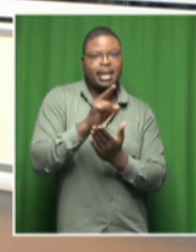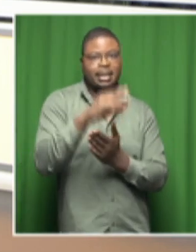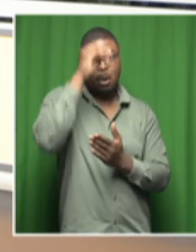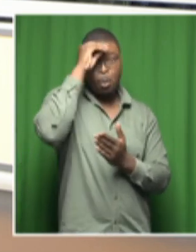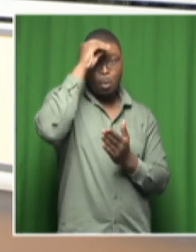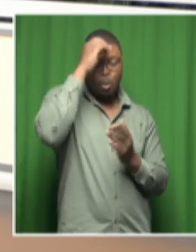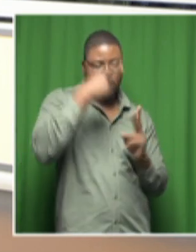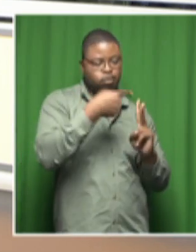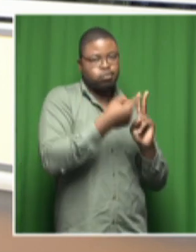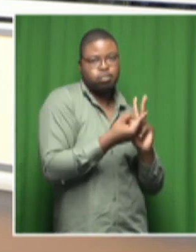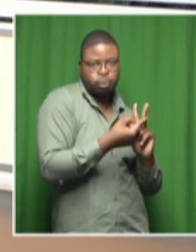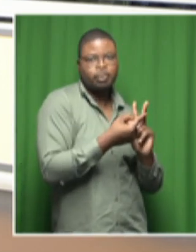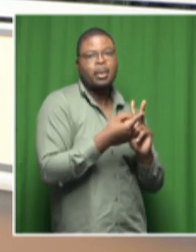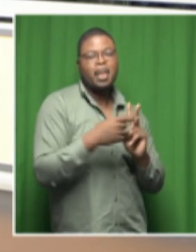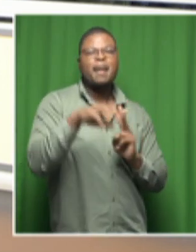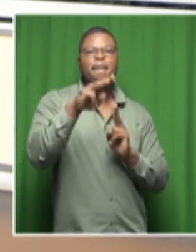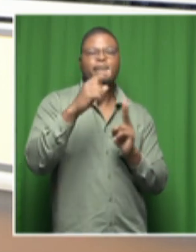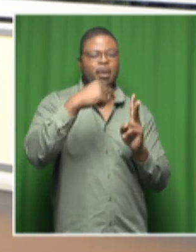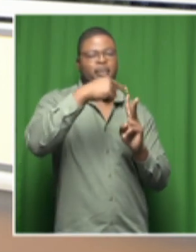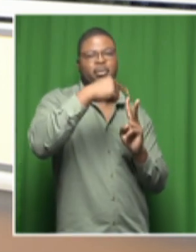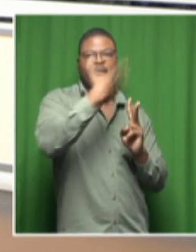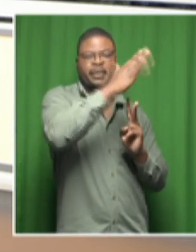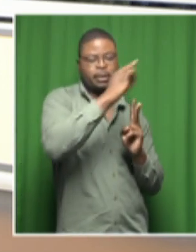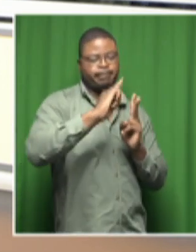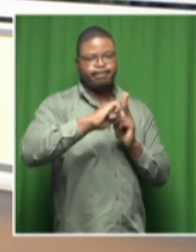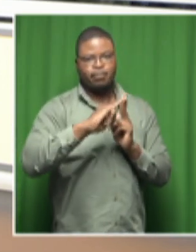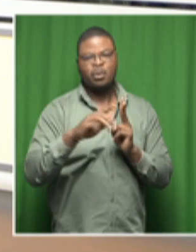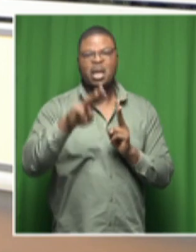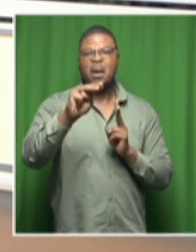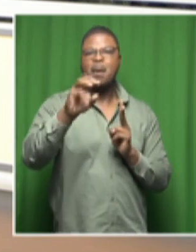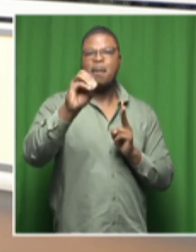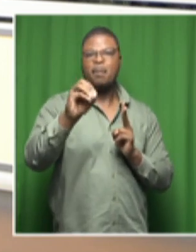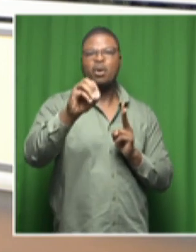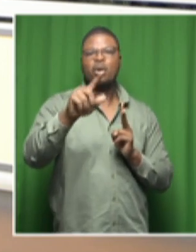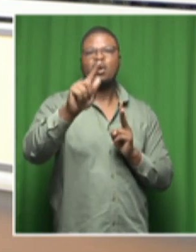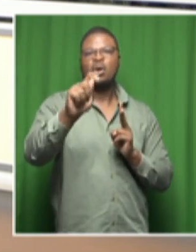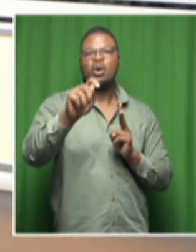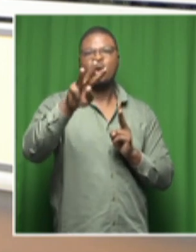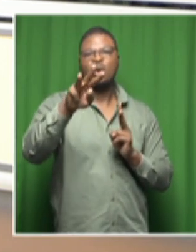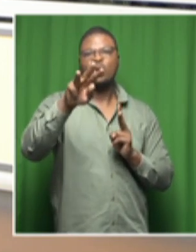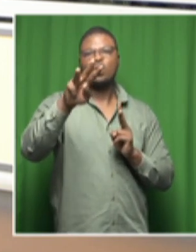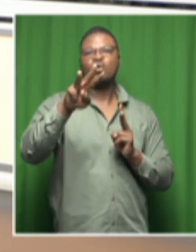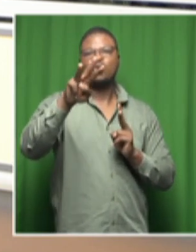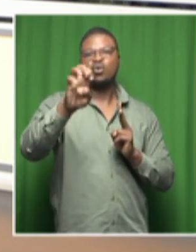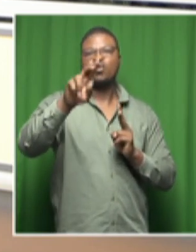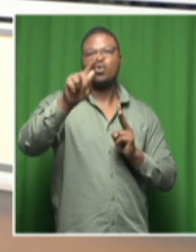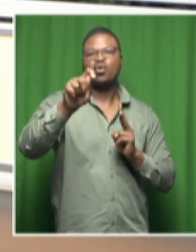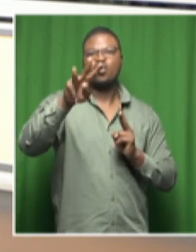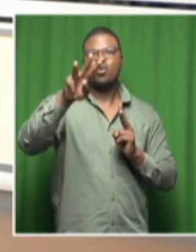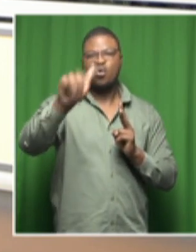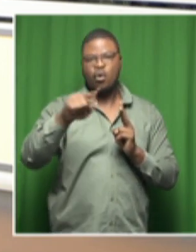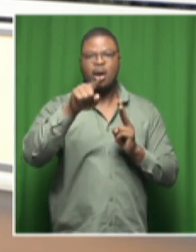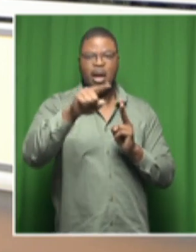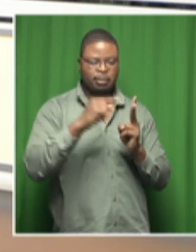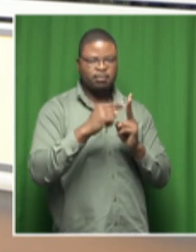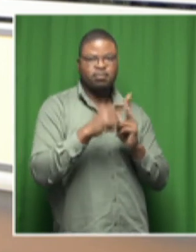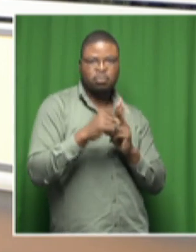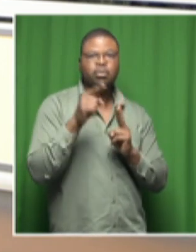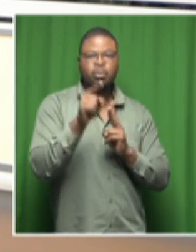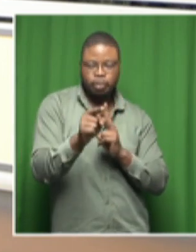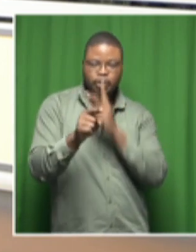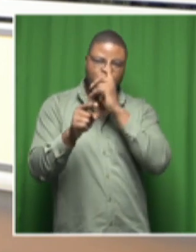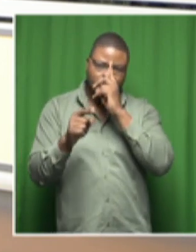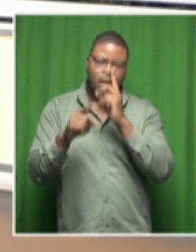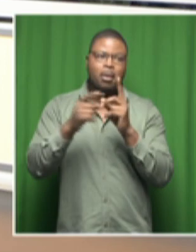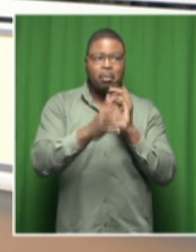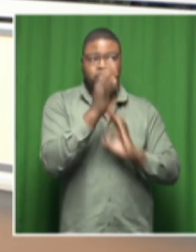officer in the form of Mthethwa taking the stand and being thoroughly cross-examined about the crime scene. And today,